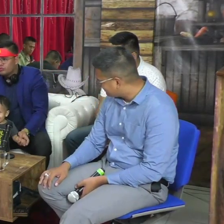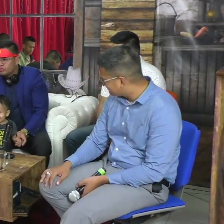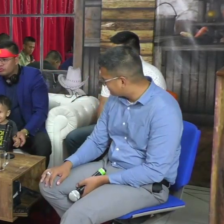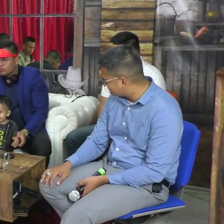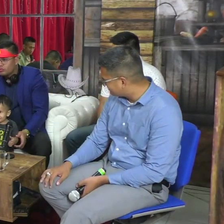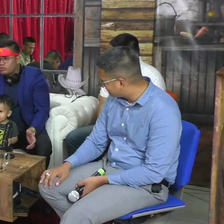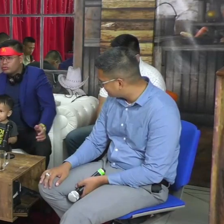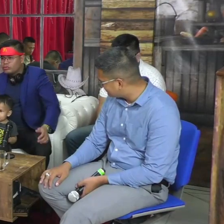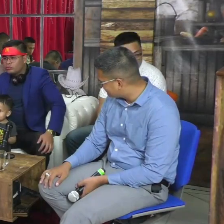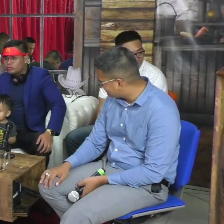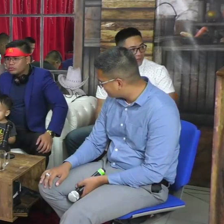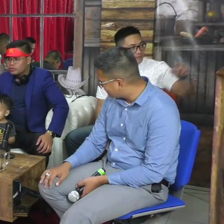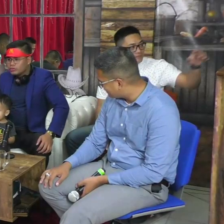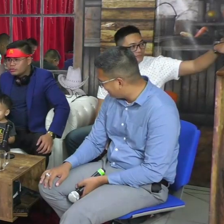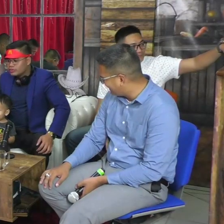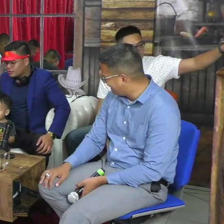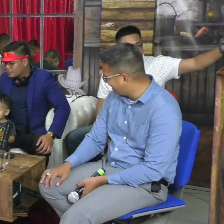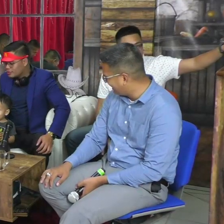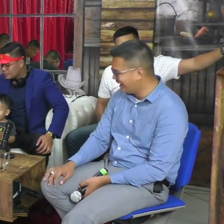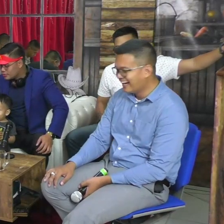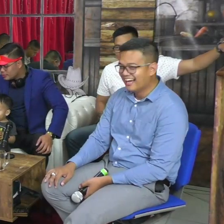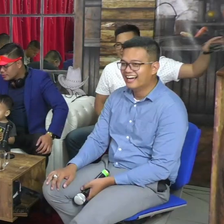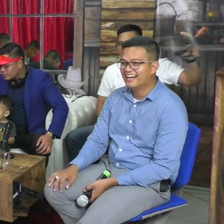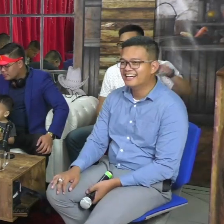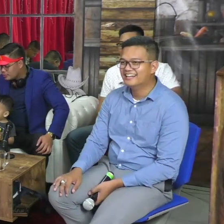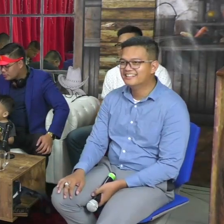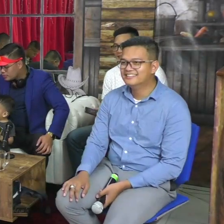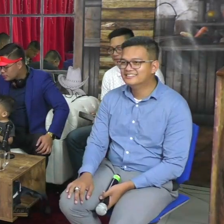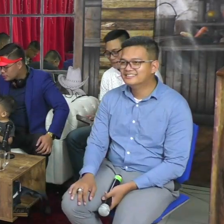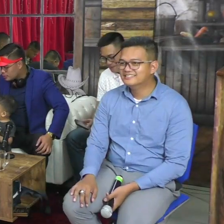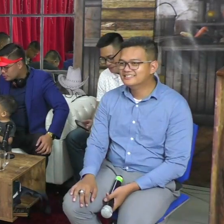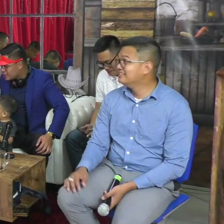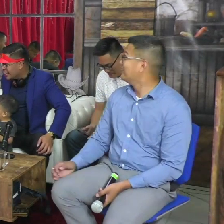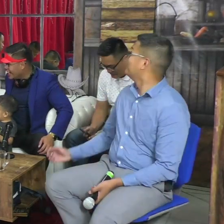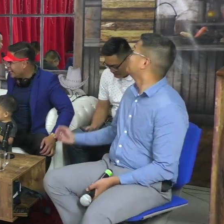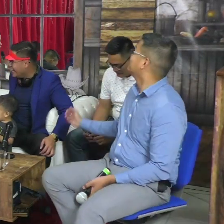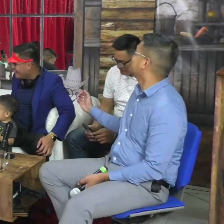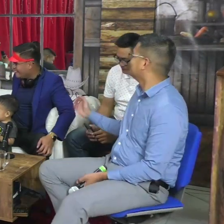Okay. Wow, TCS, the Simeon Show. Yeah.